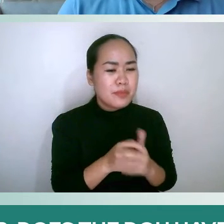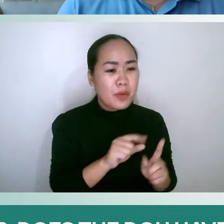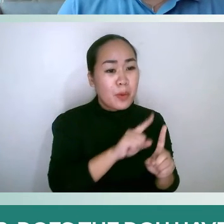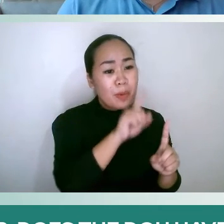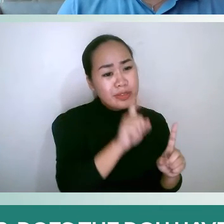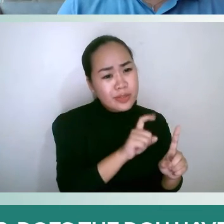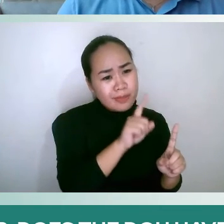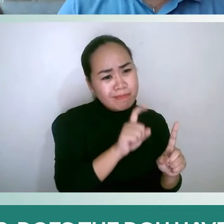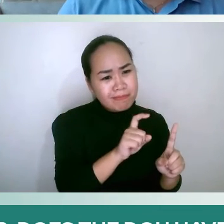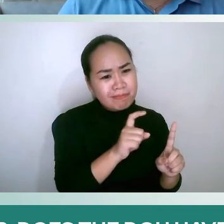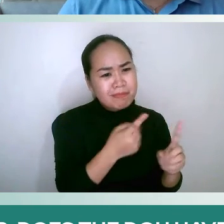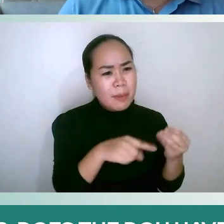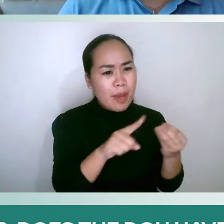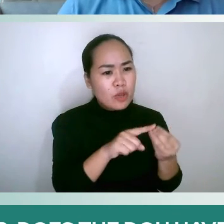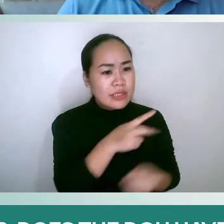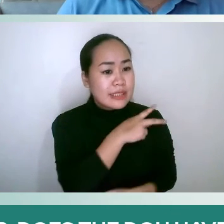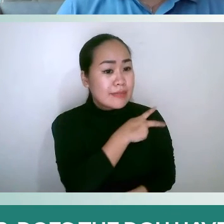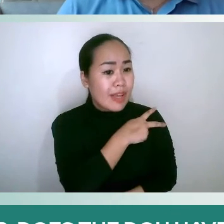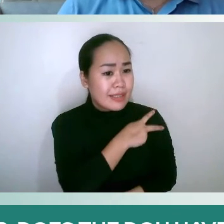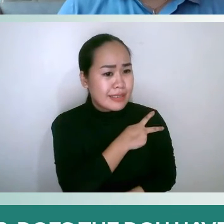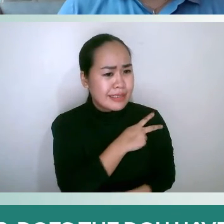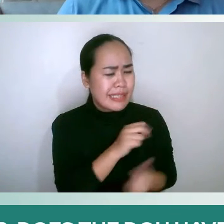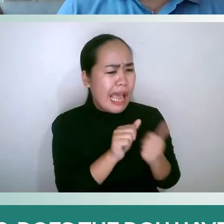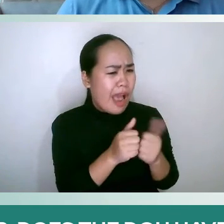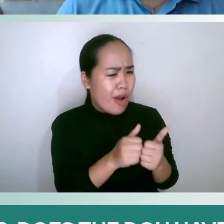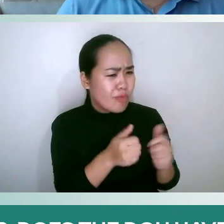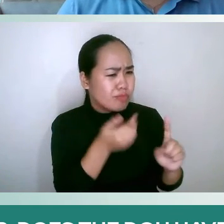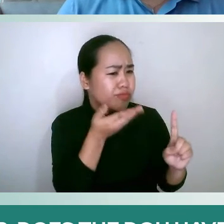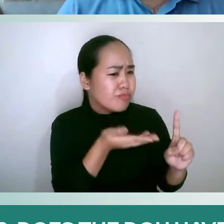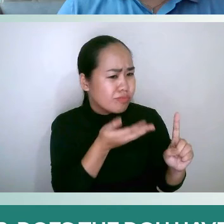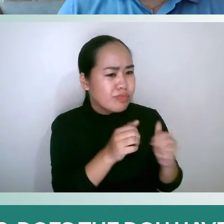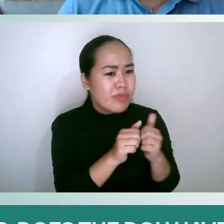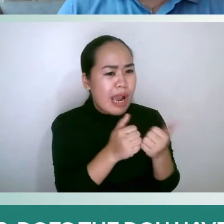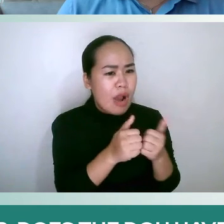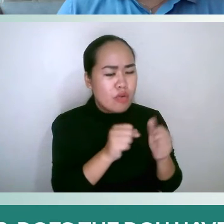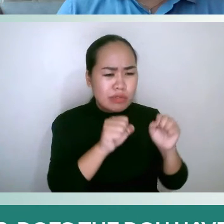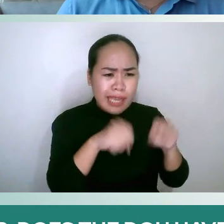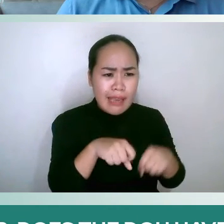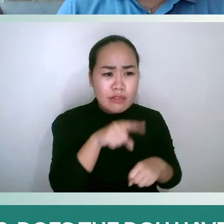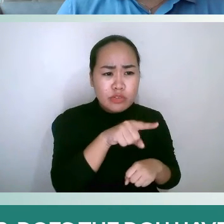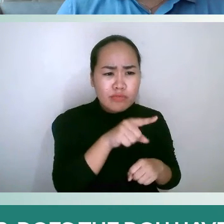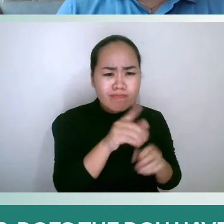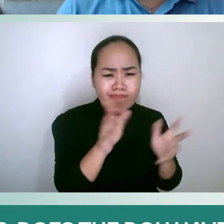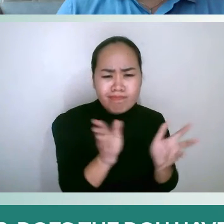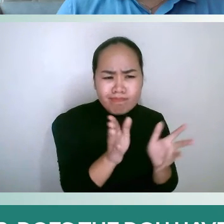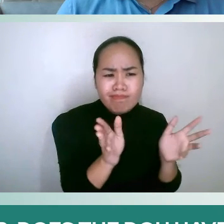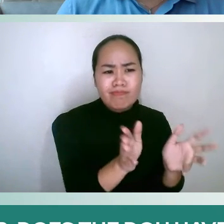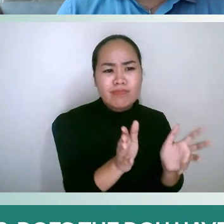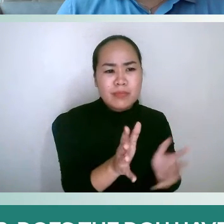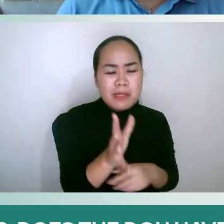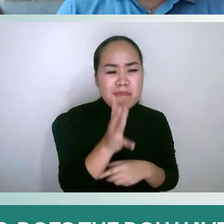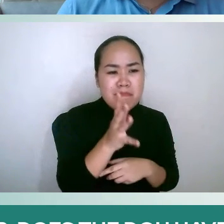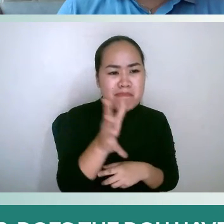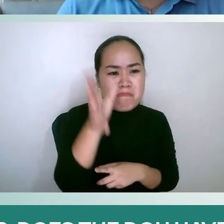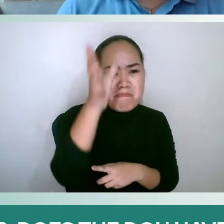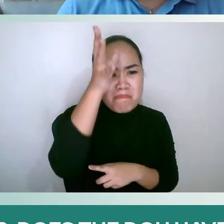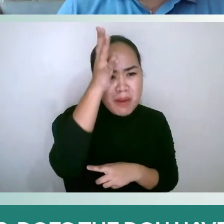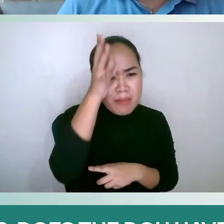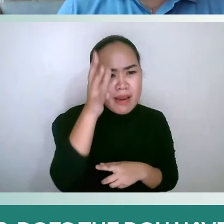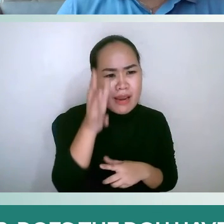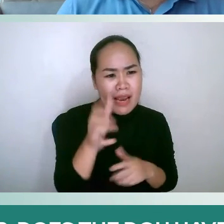on vaccination. How can you convince parents to get their 9 to